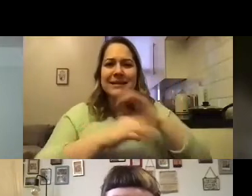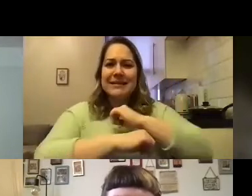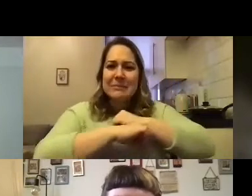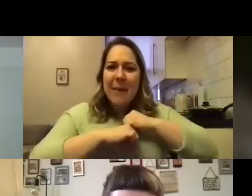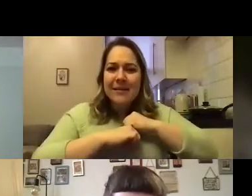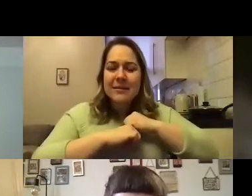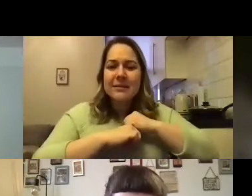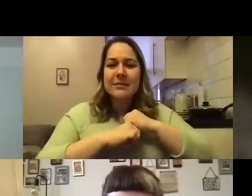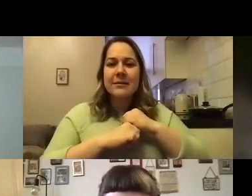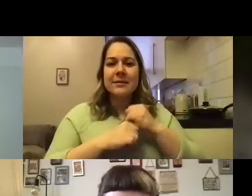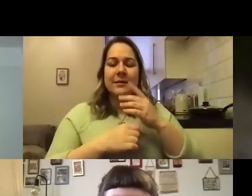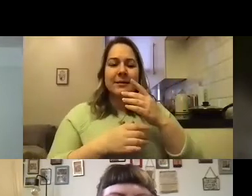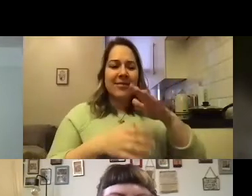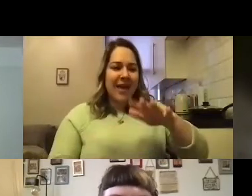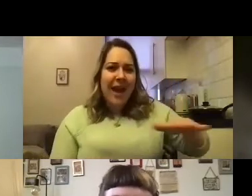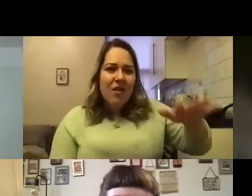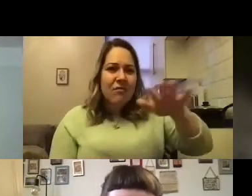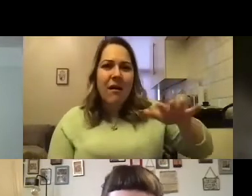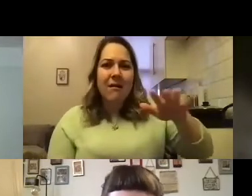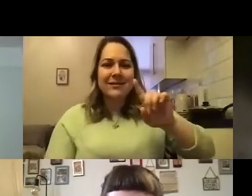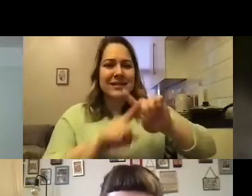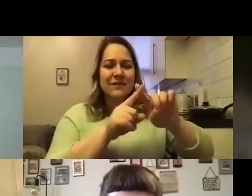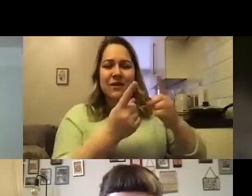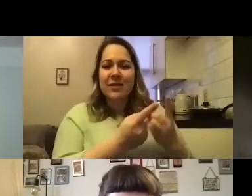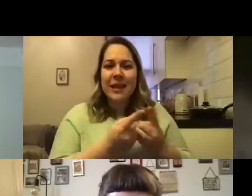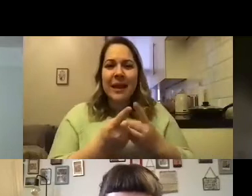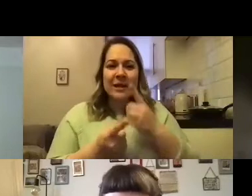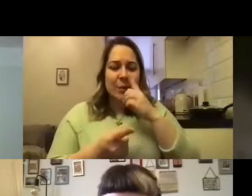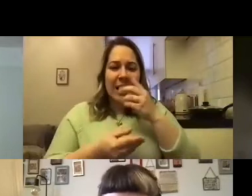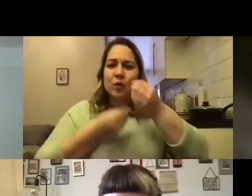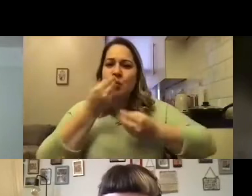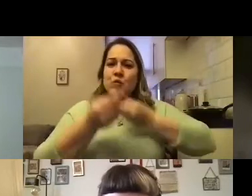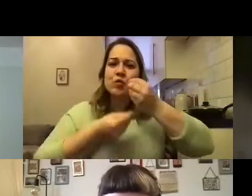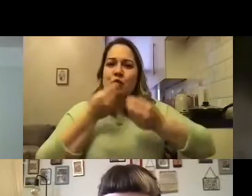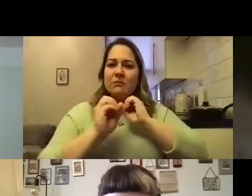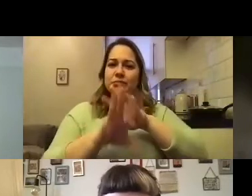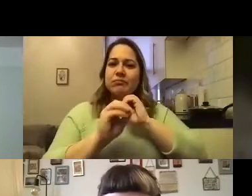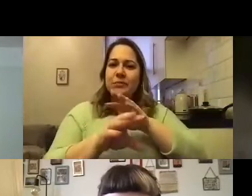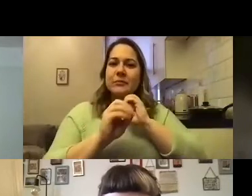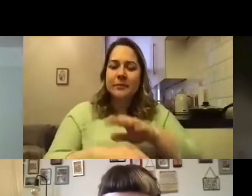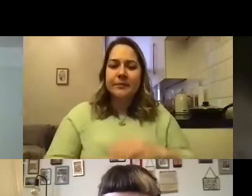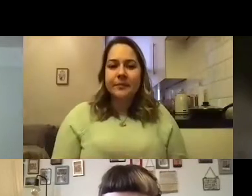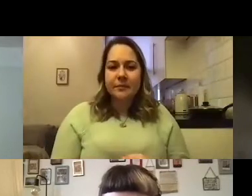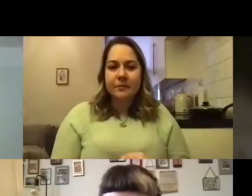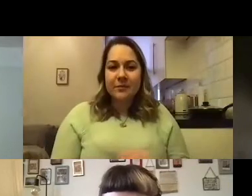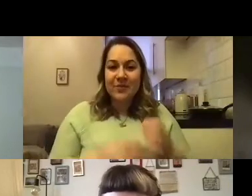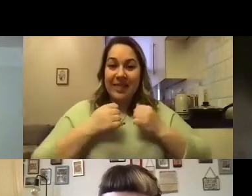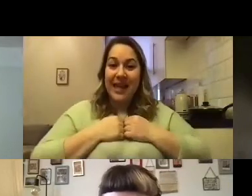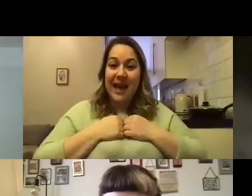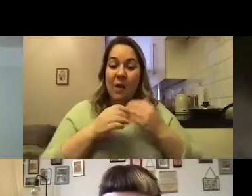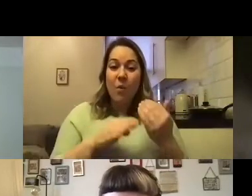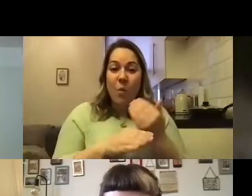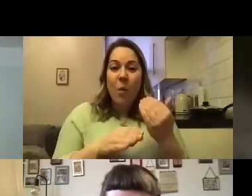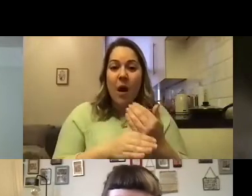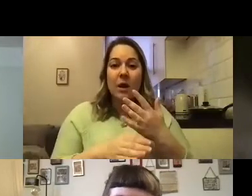the monuments and the area, and to be able to tell those stories. Yeah, so we want, with our piece, we wanted to